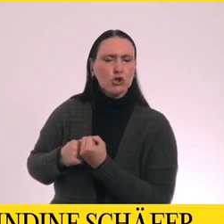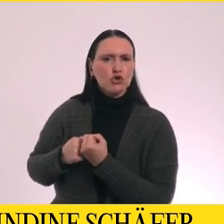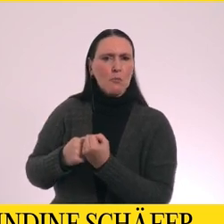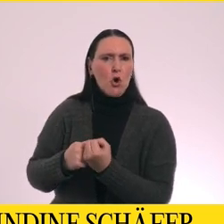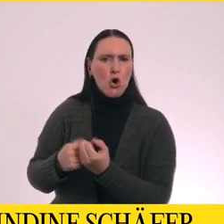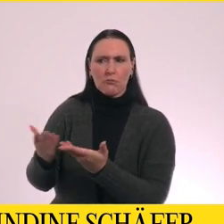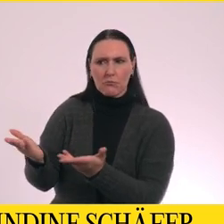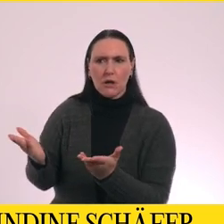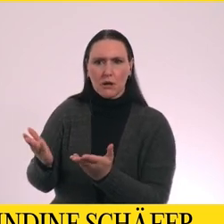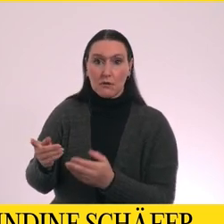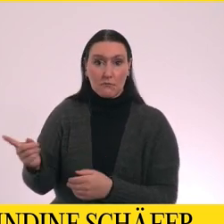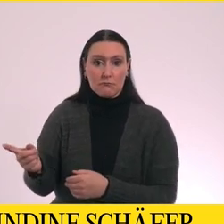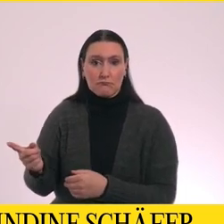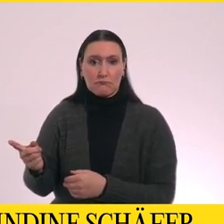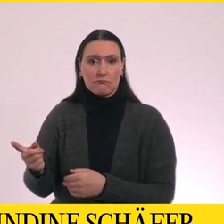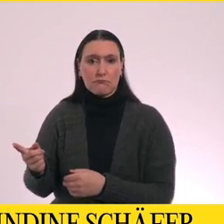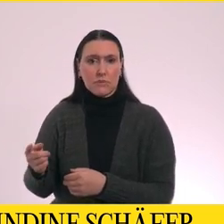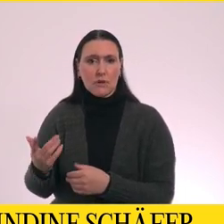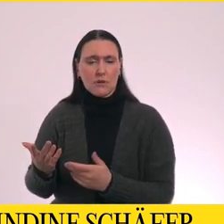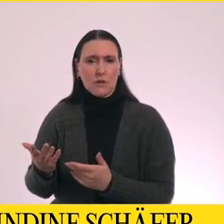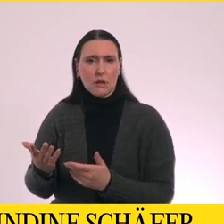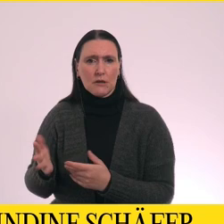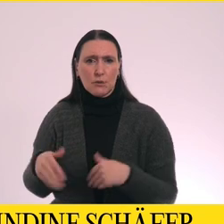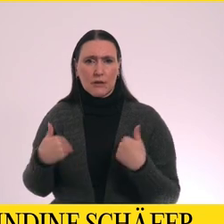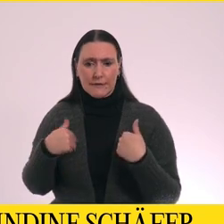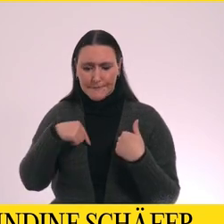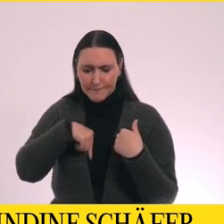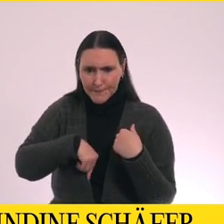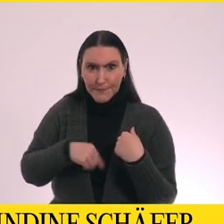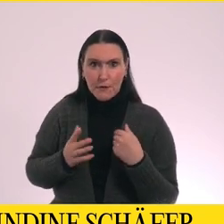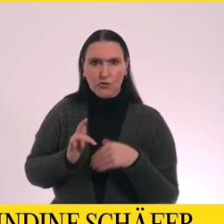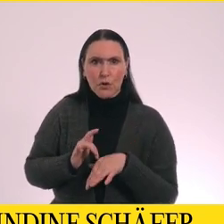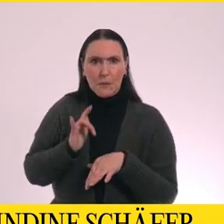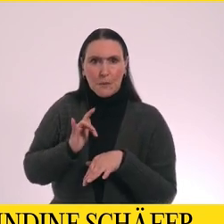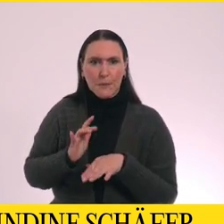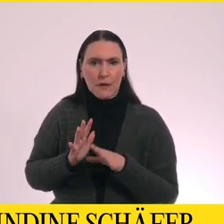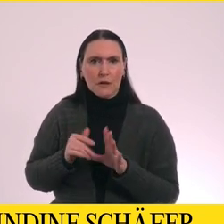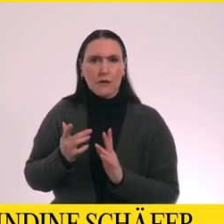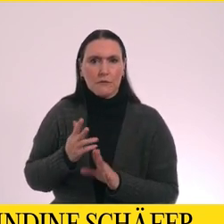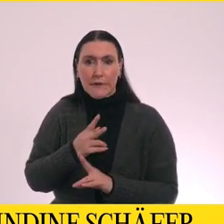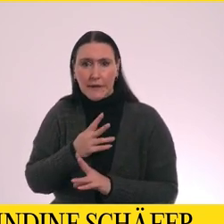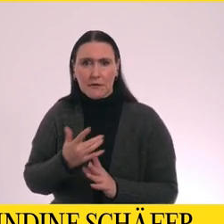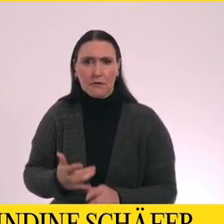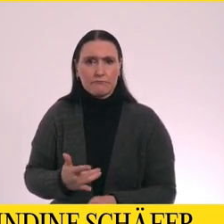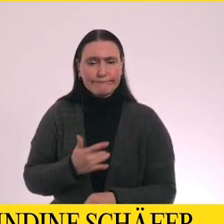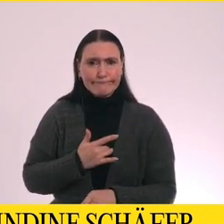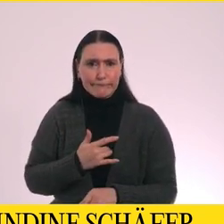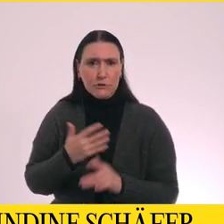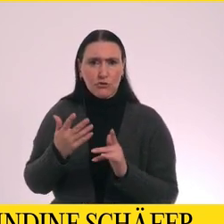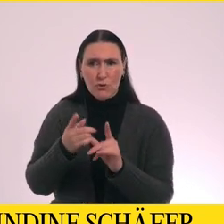actually innately vulnerable in themselves. They're made vulnerable by adversarial